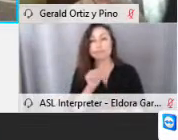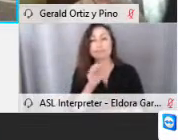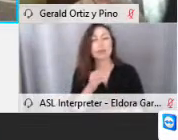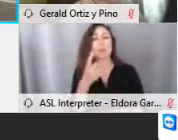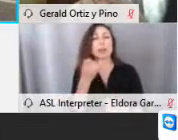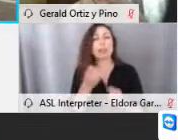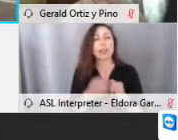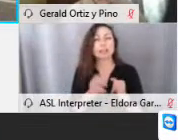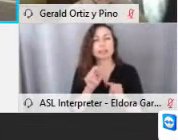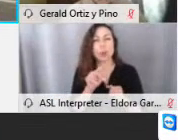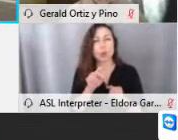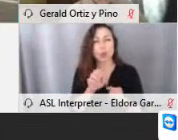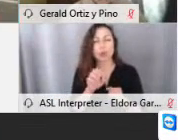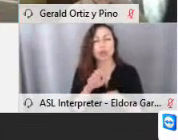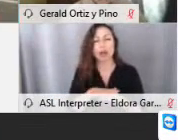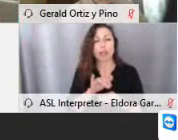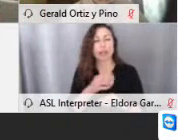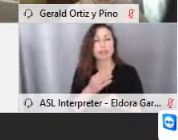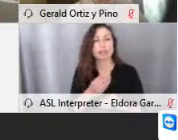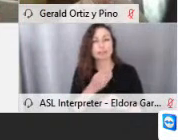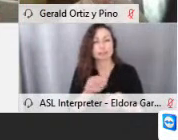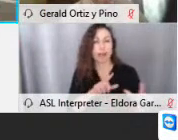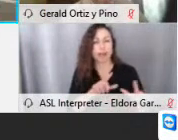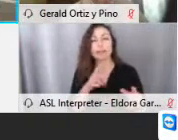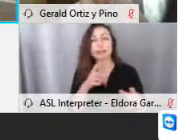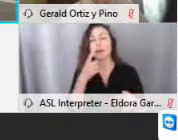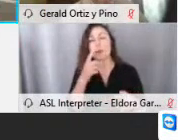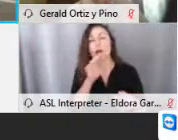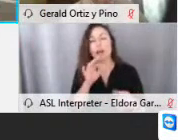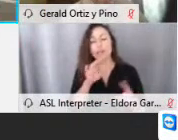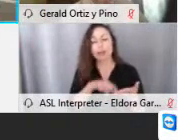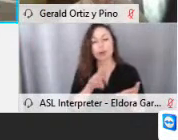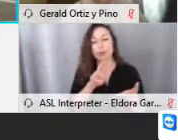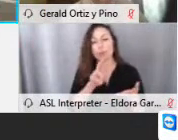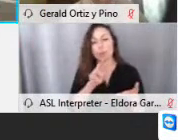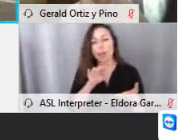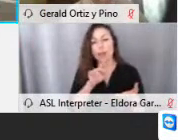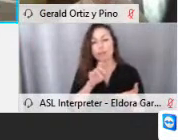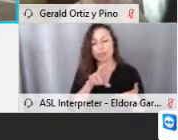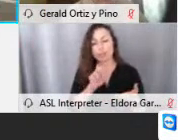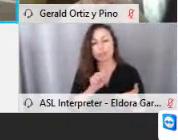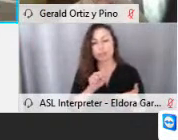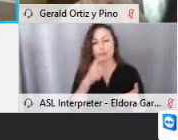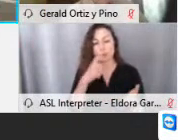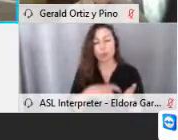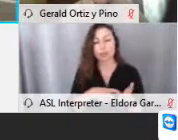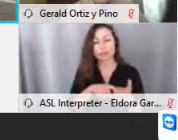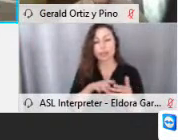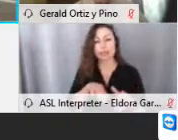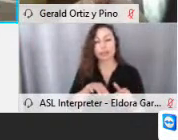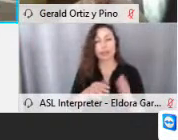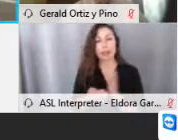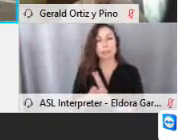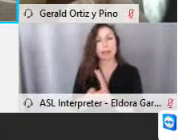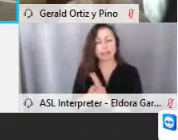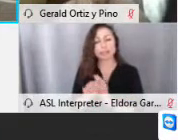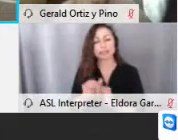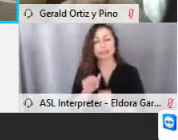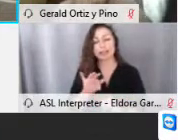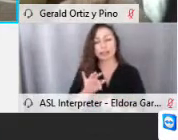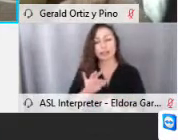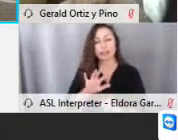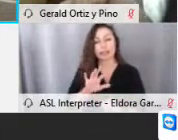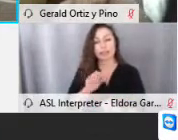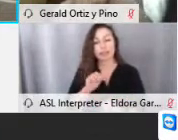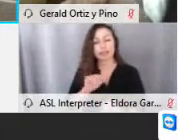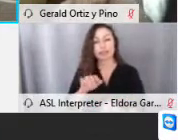One last note on that slide, actually, was just to note that one of the waivers that you will see listed in the appendix is a 1915